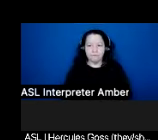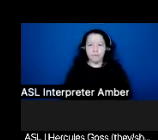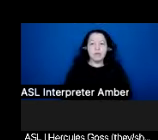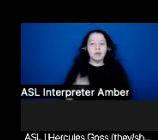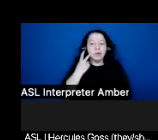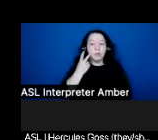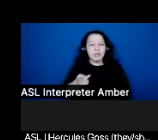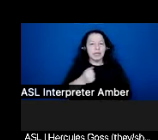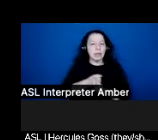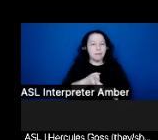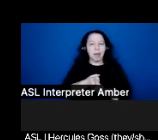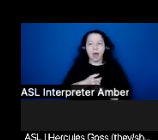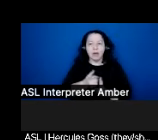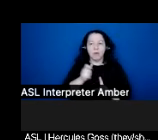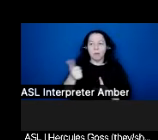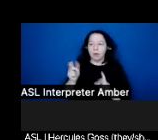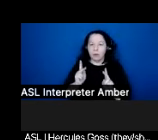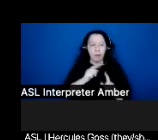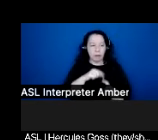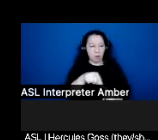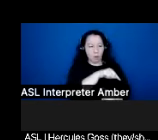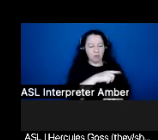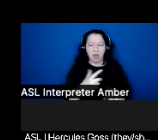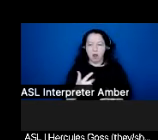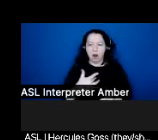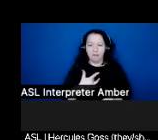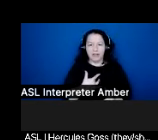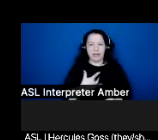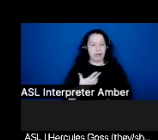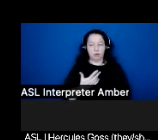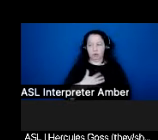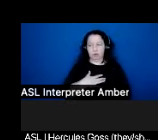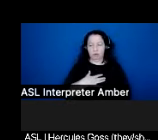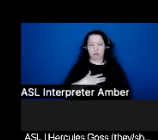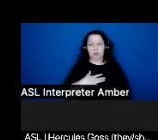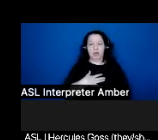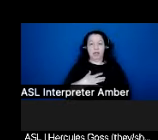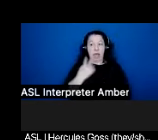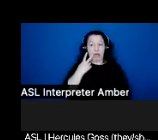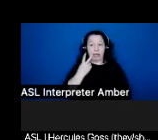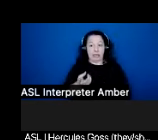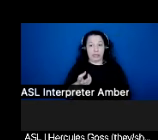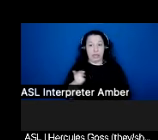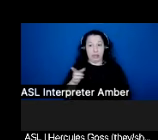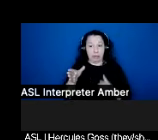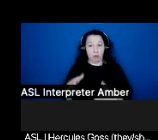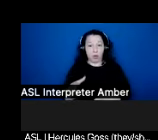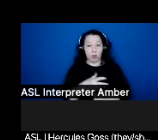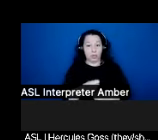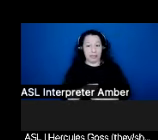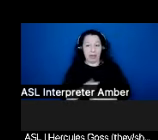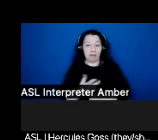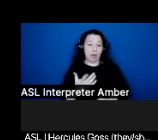other people too, right? Like, so those colleagues that might be viewing somebody as getting favoritism